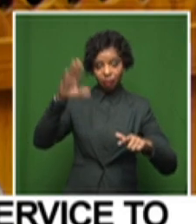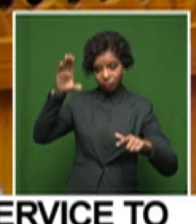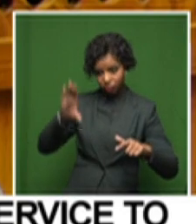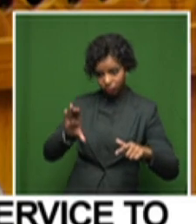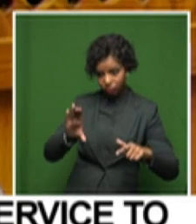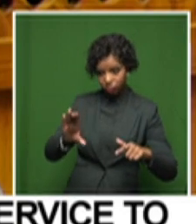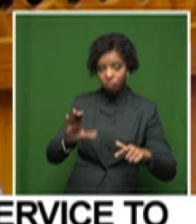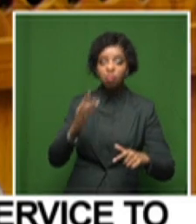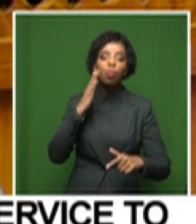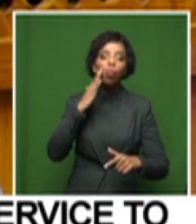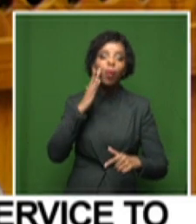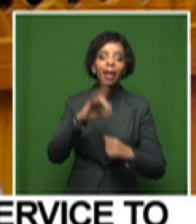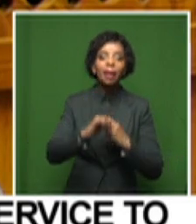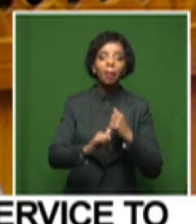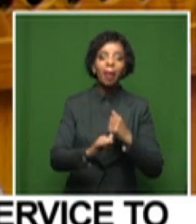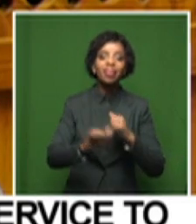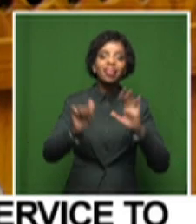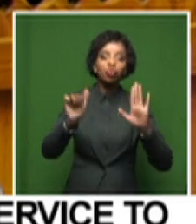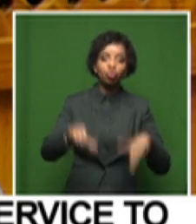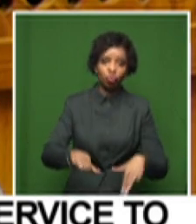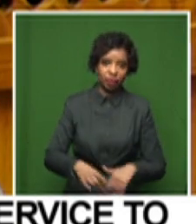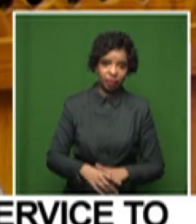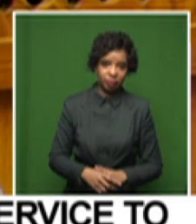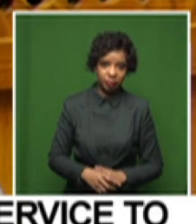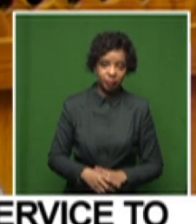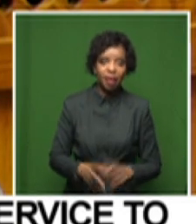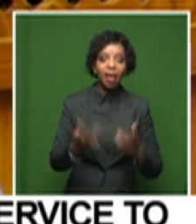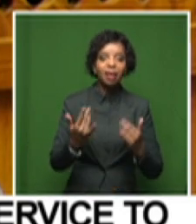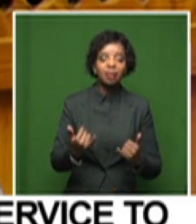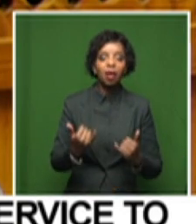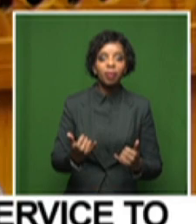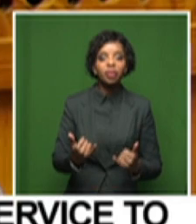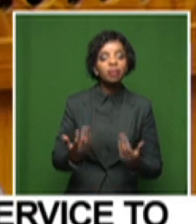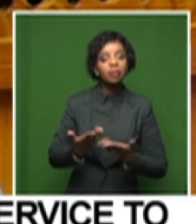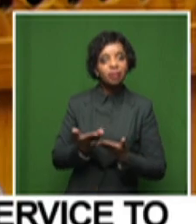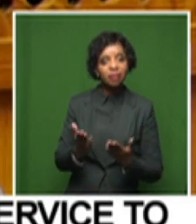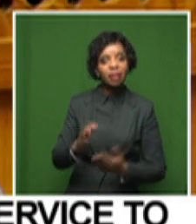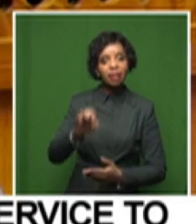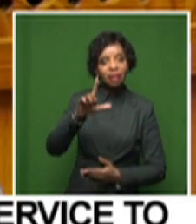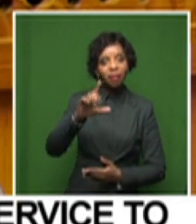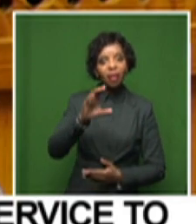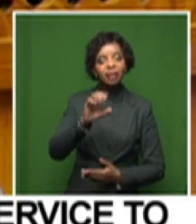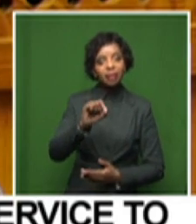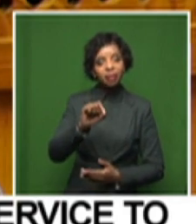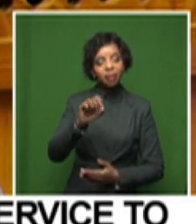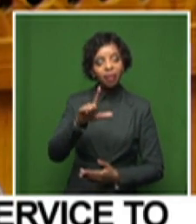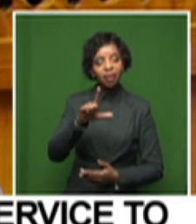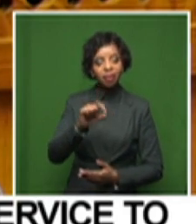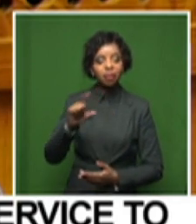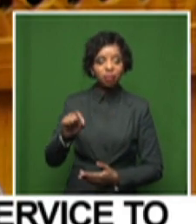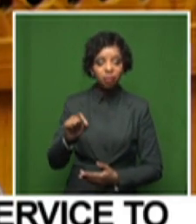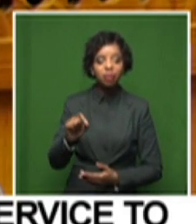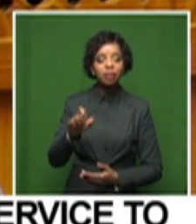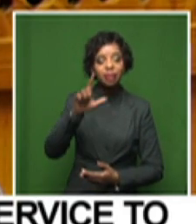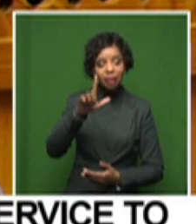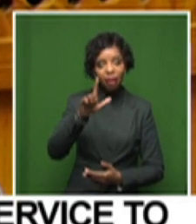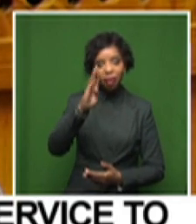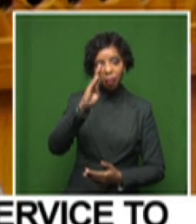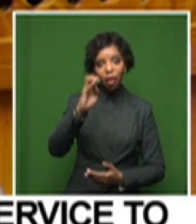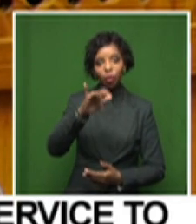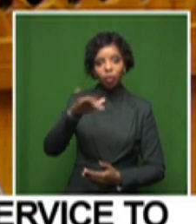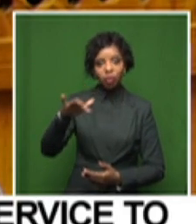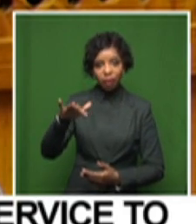an additional 7 billion rand over the medium term to support its restructuring and refocus.